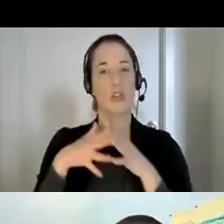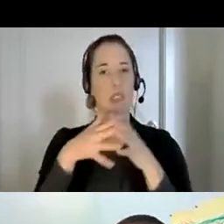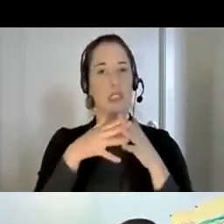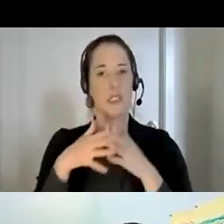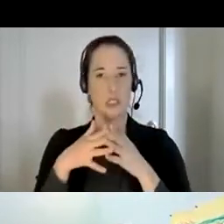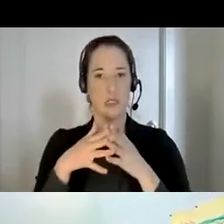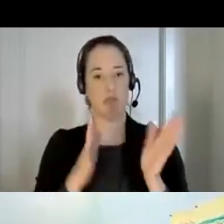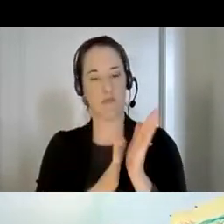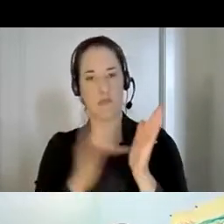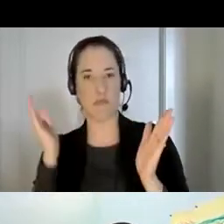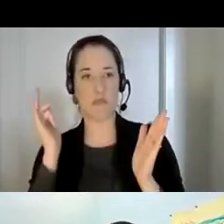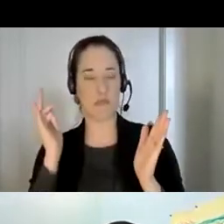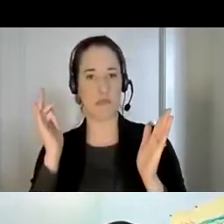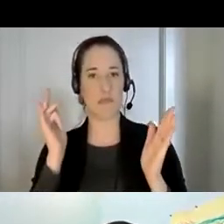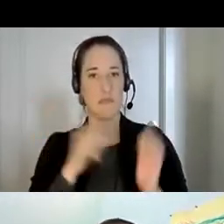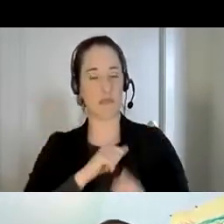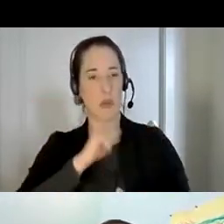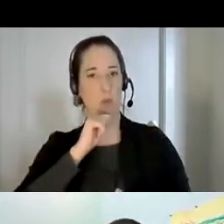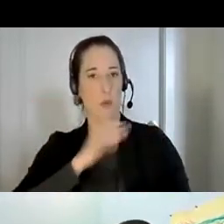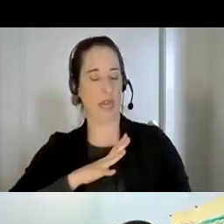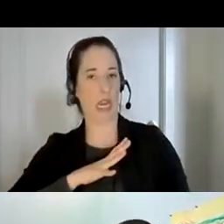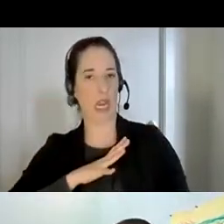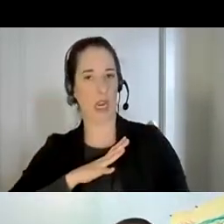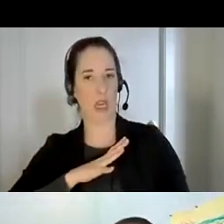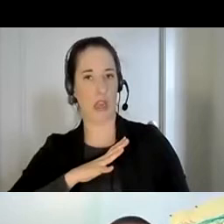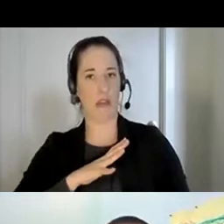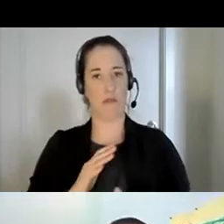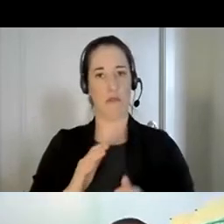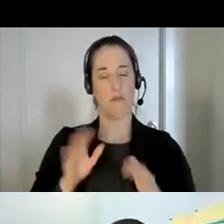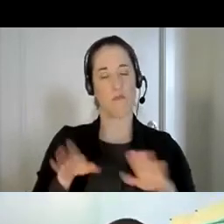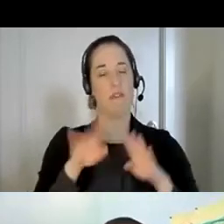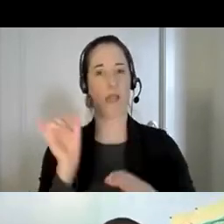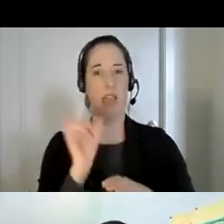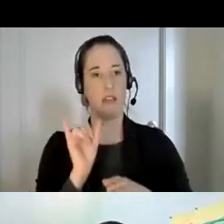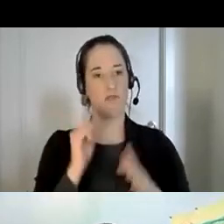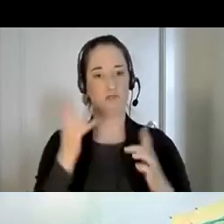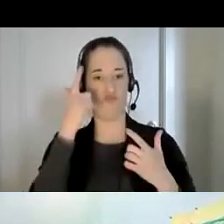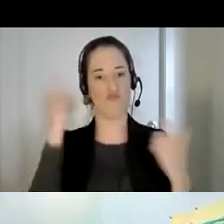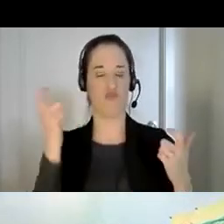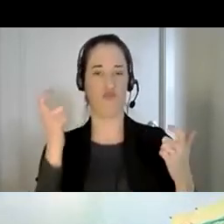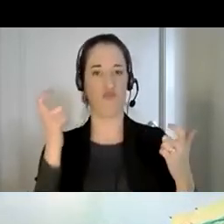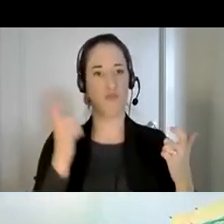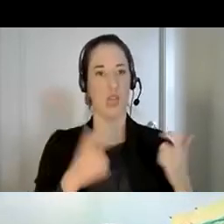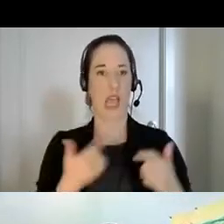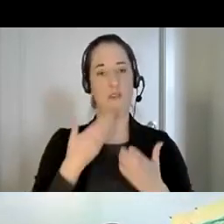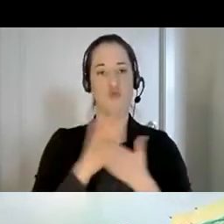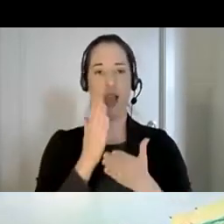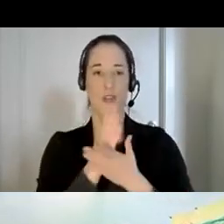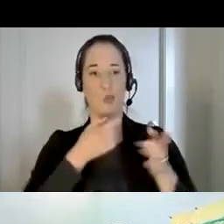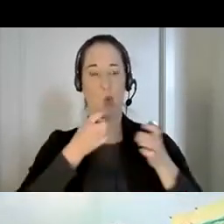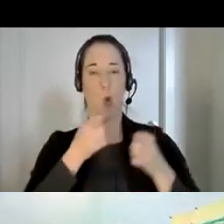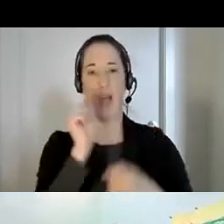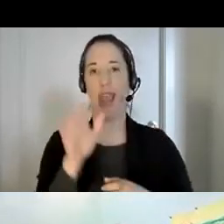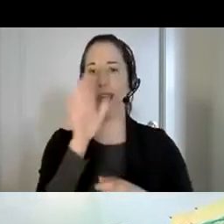sexualized, and objectified Asian women, acting like they're entitled to have control over Asian bodies, to the Muslim